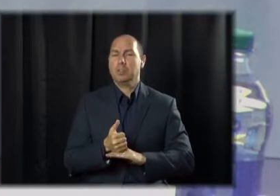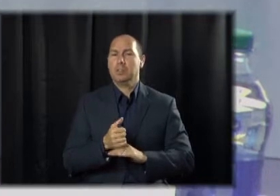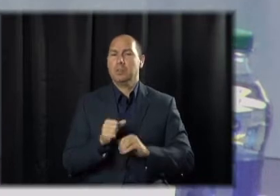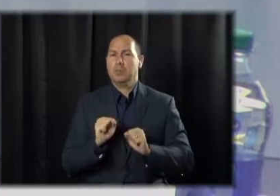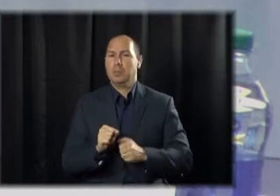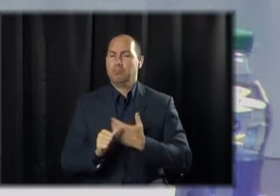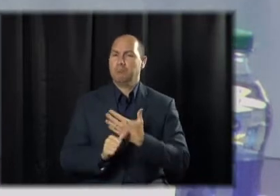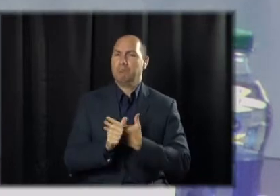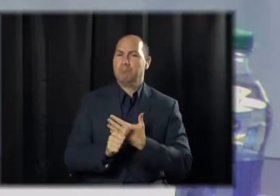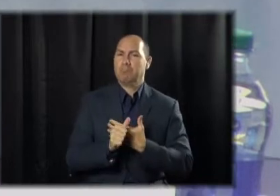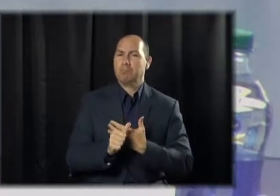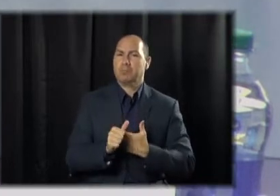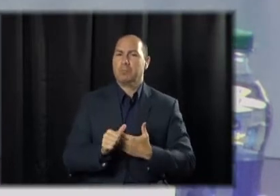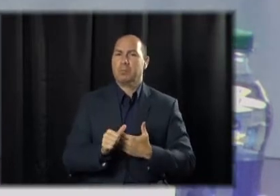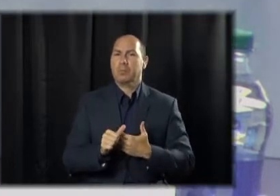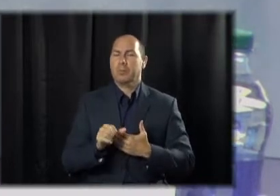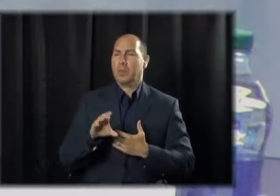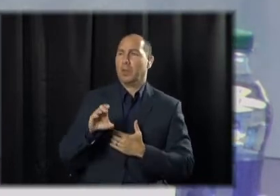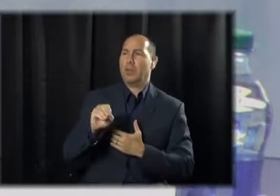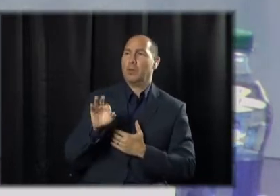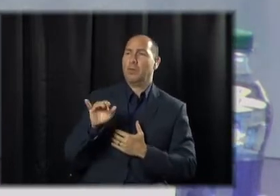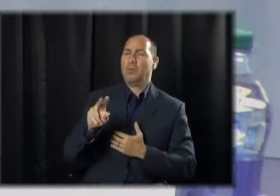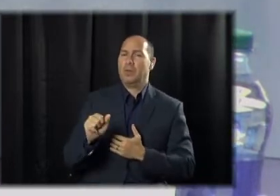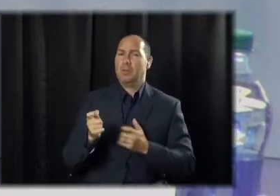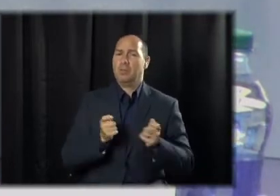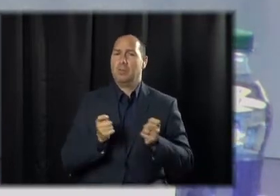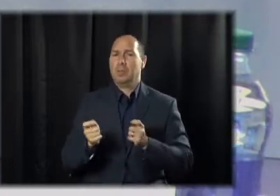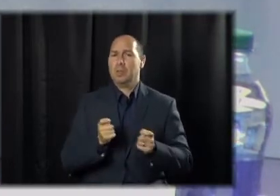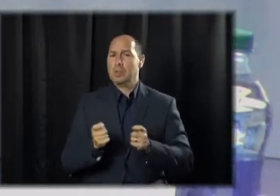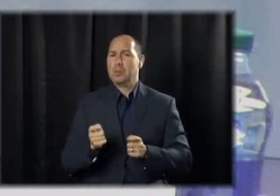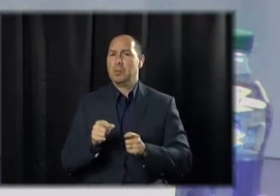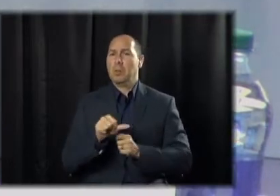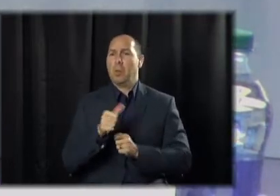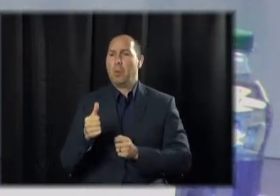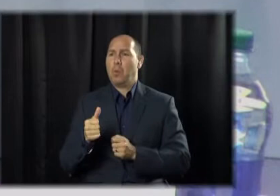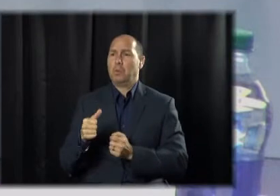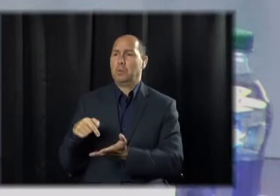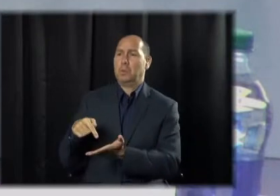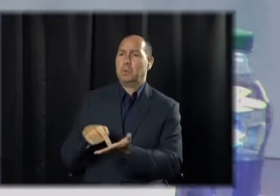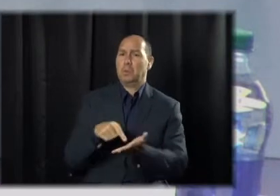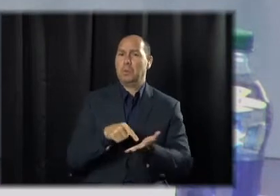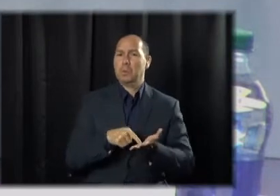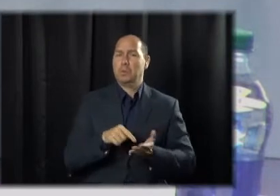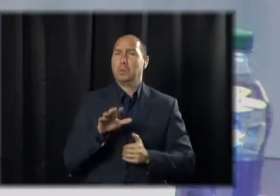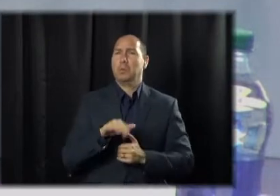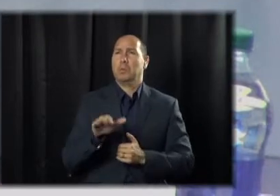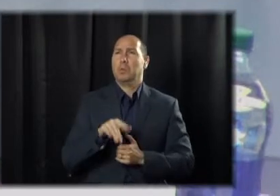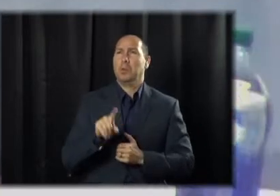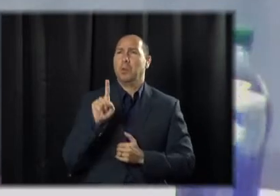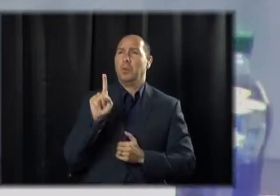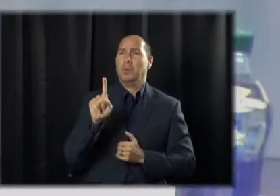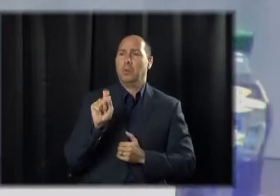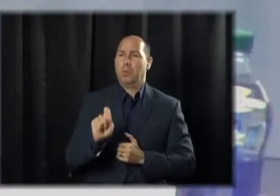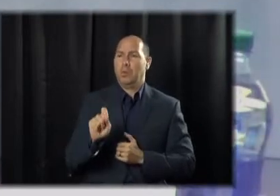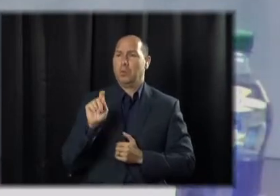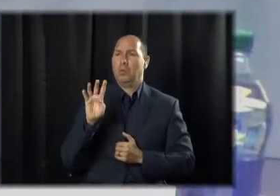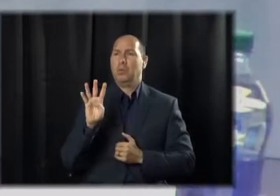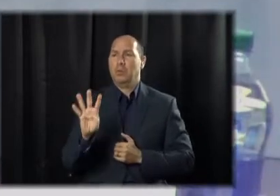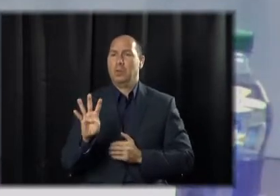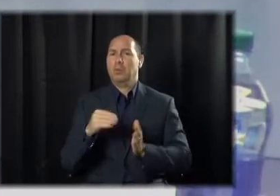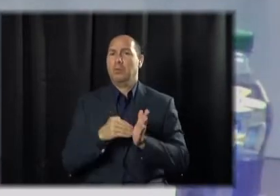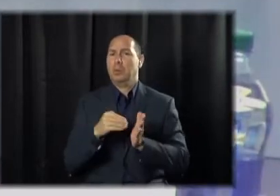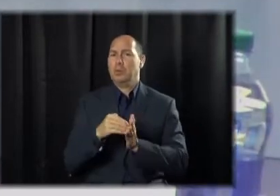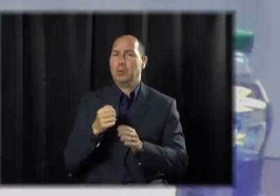operating expenses to manage Coffina, recurring expenditures are projected to be $1.4 million annually. Coffina